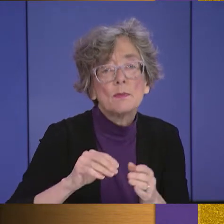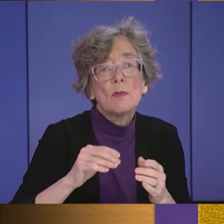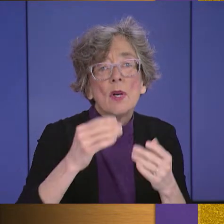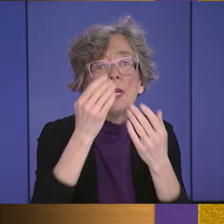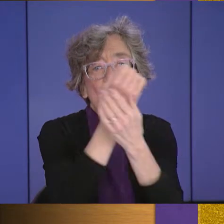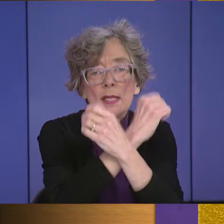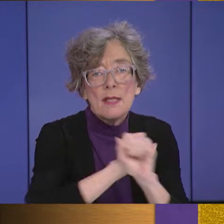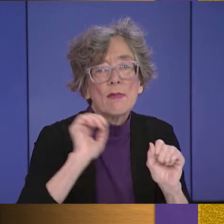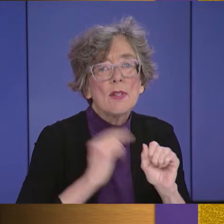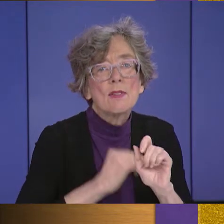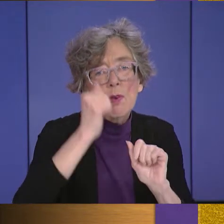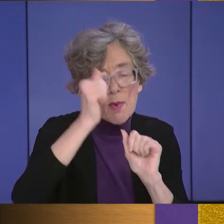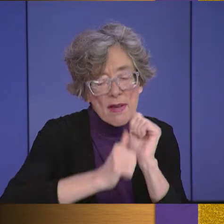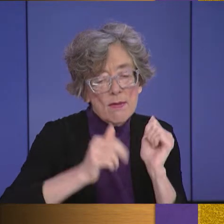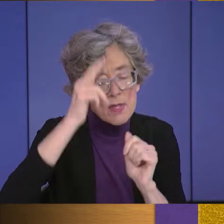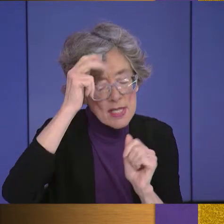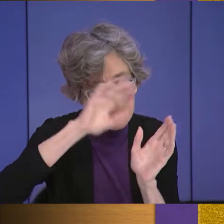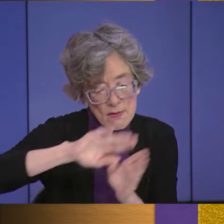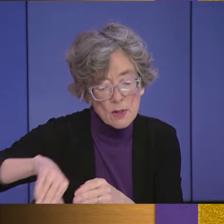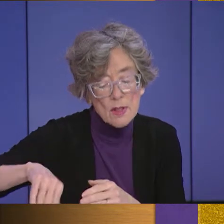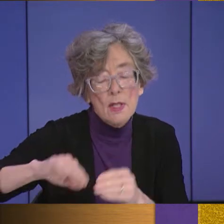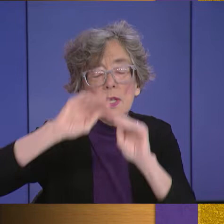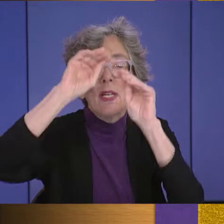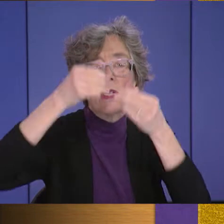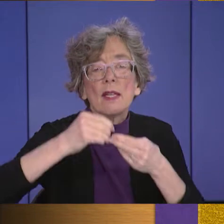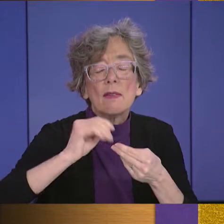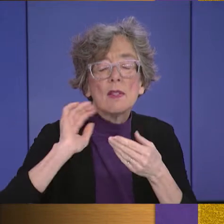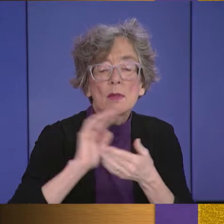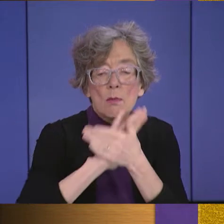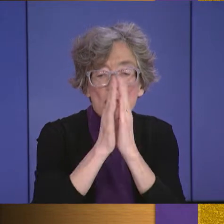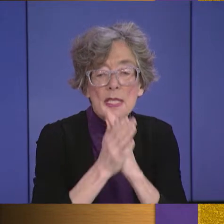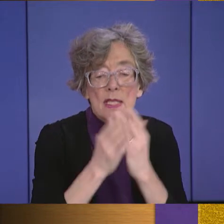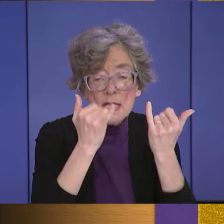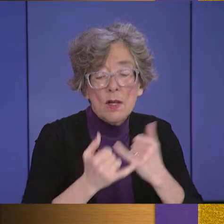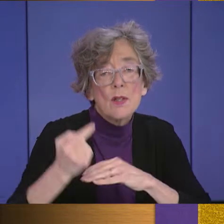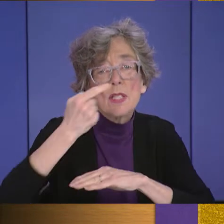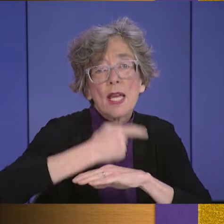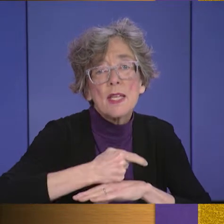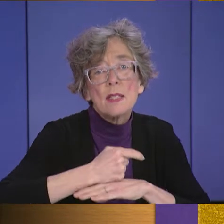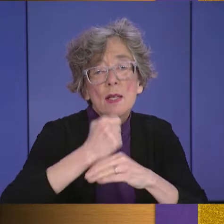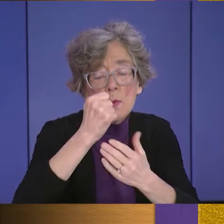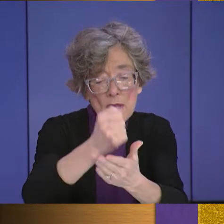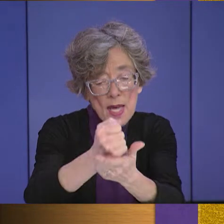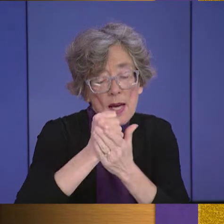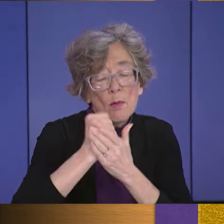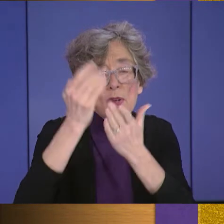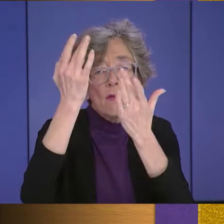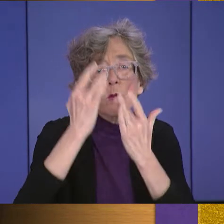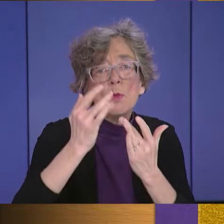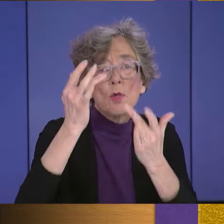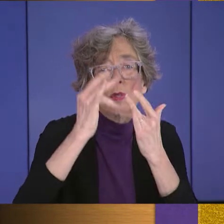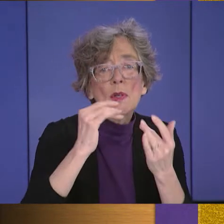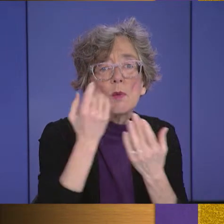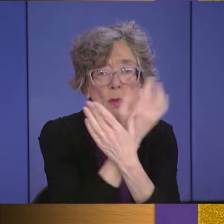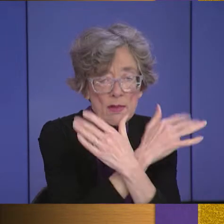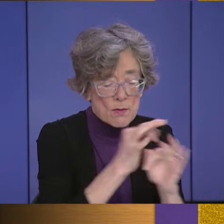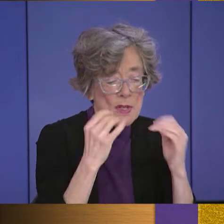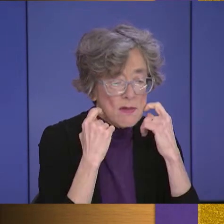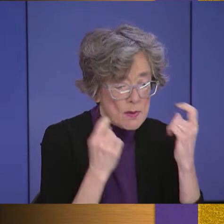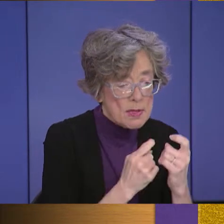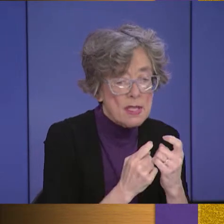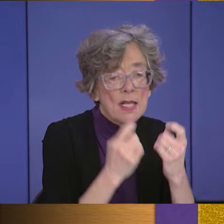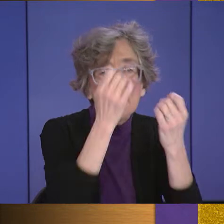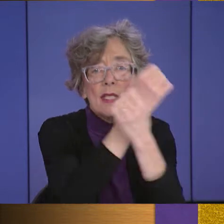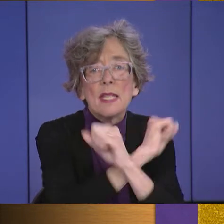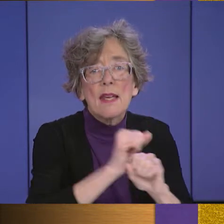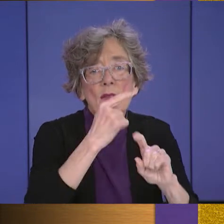Deliver us, Lord, we pray, from every evil. Graciously grant peace in our days, that by the help of your mercy we may be always free from sin